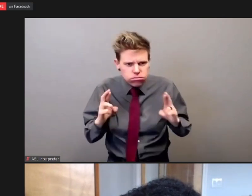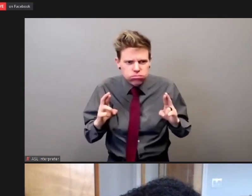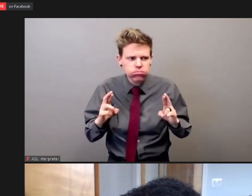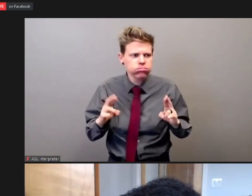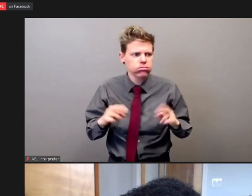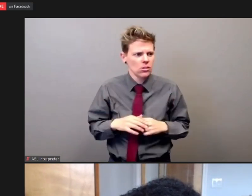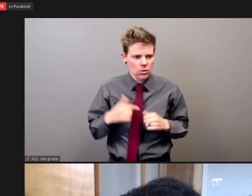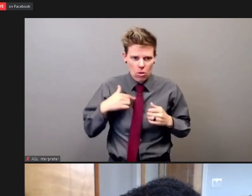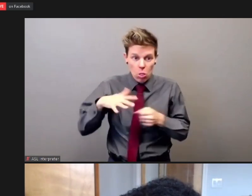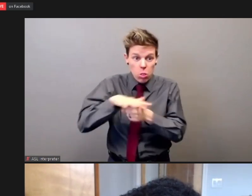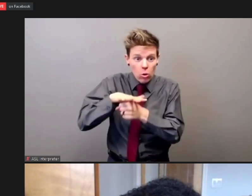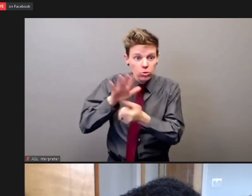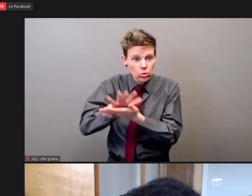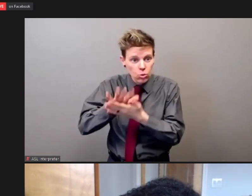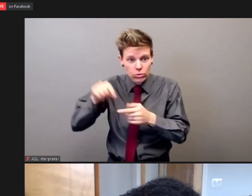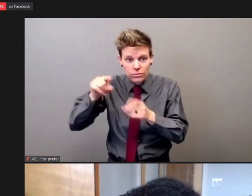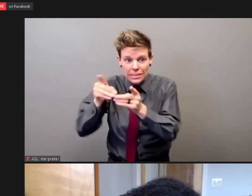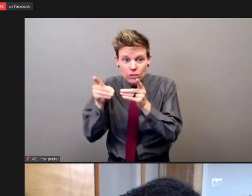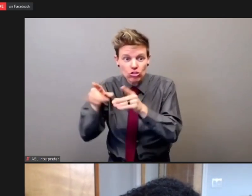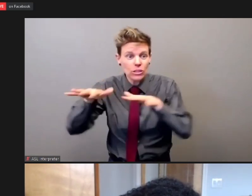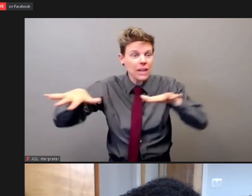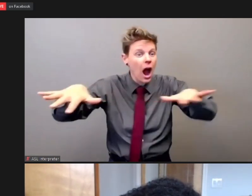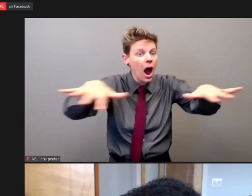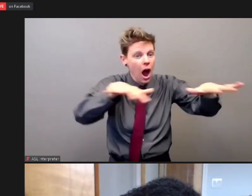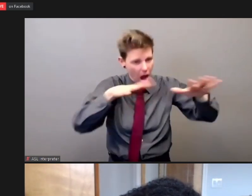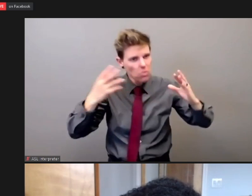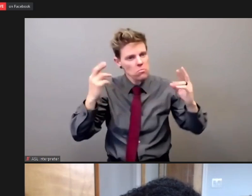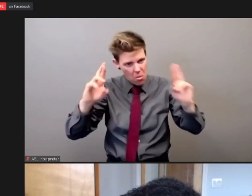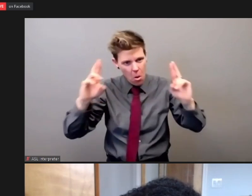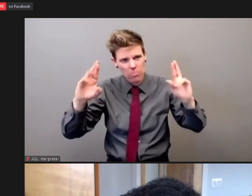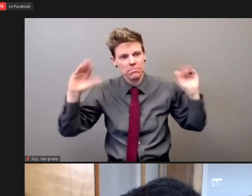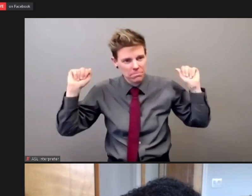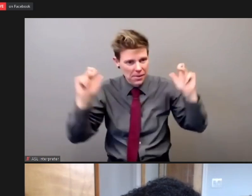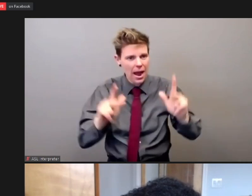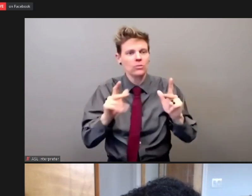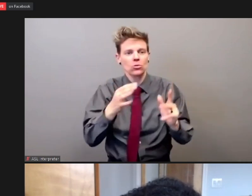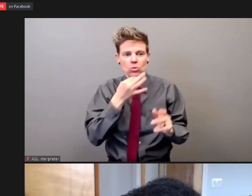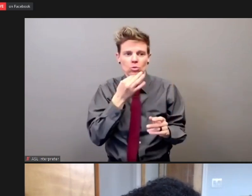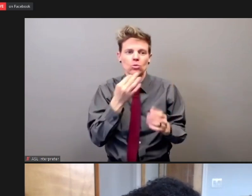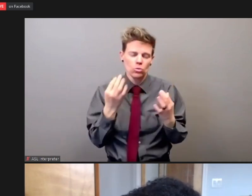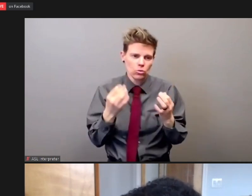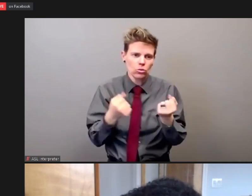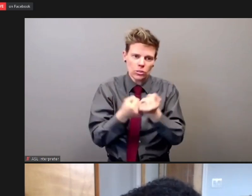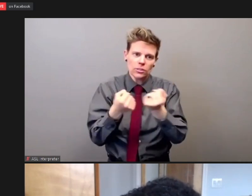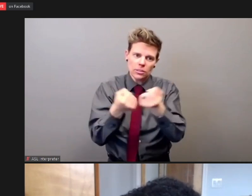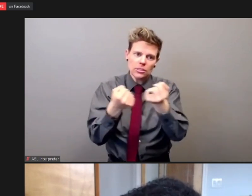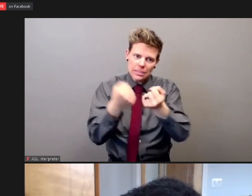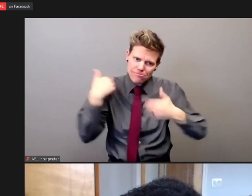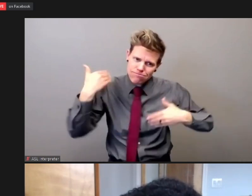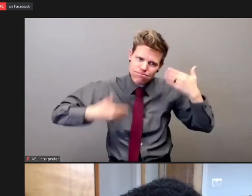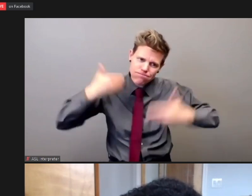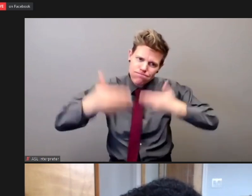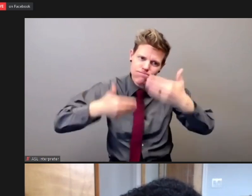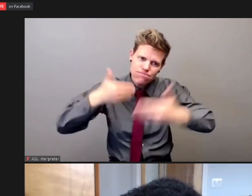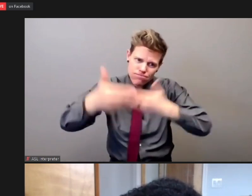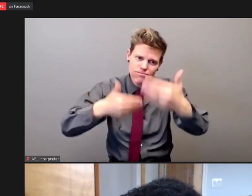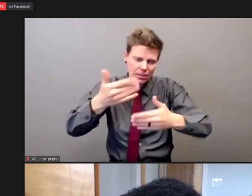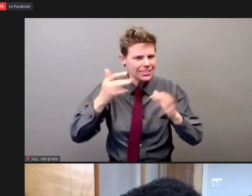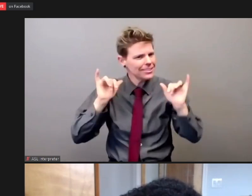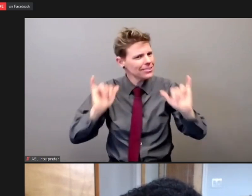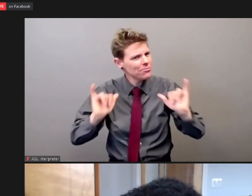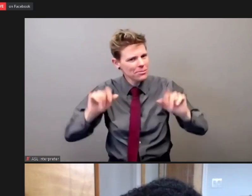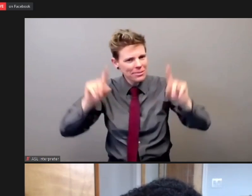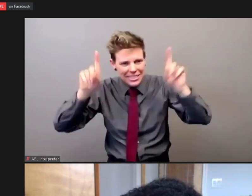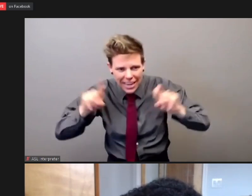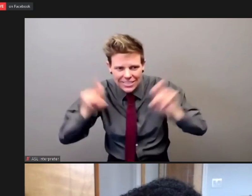will get their kiddos back to school, and they can count on us to keep doing our part. Effective testing and surveillance, wastewater